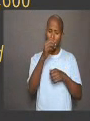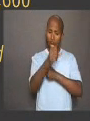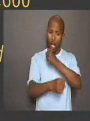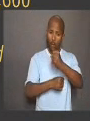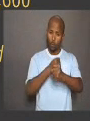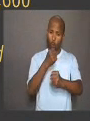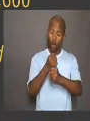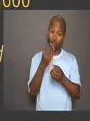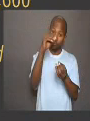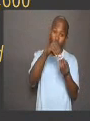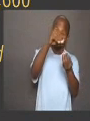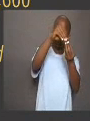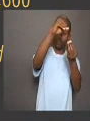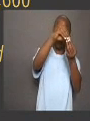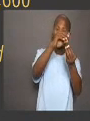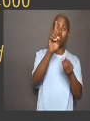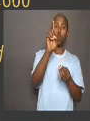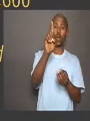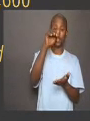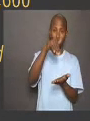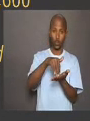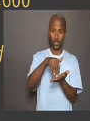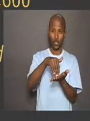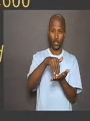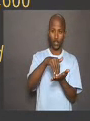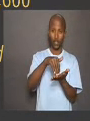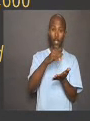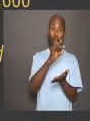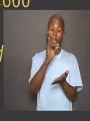His annual pay raise is